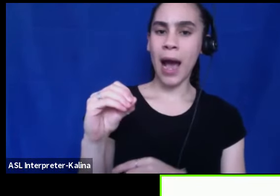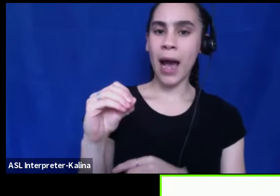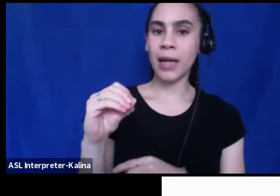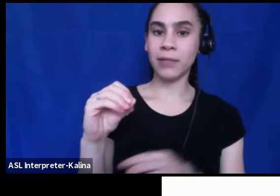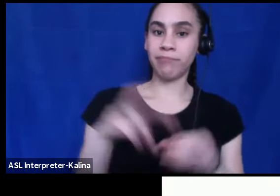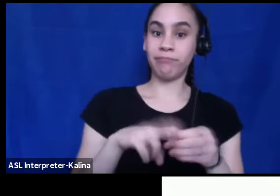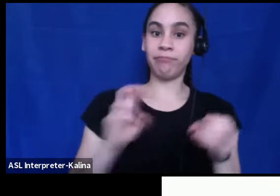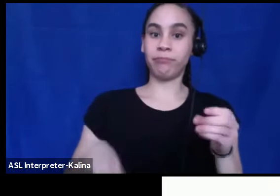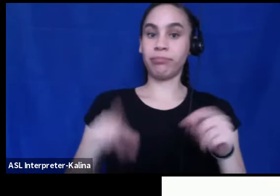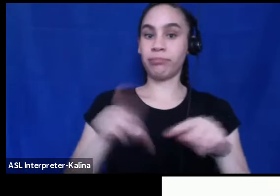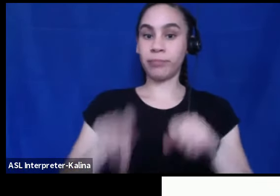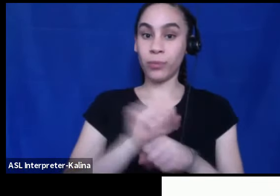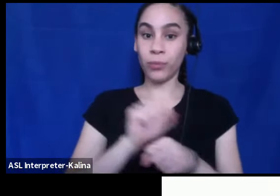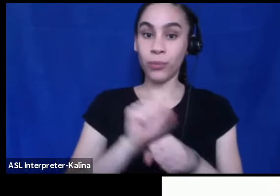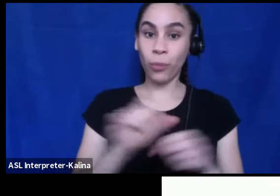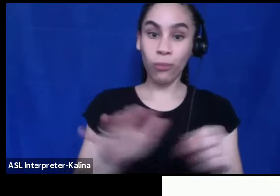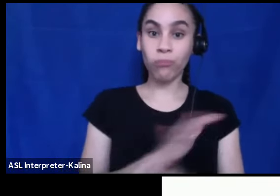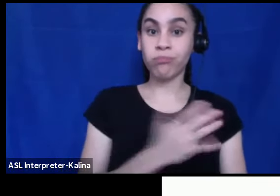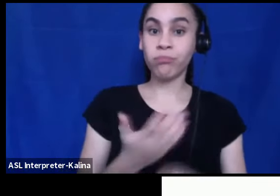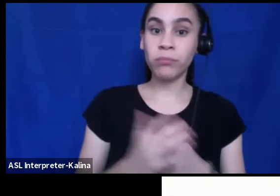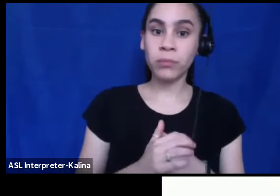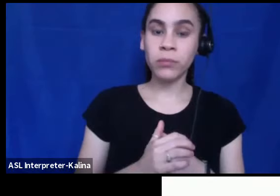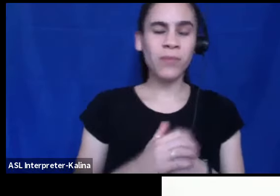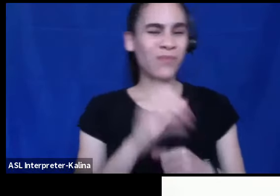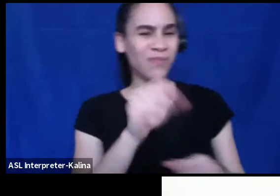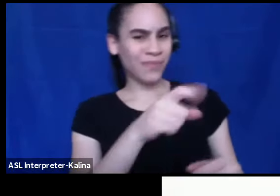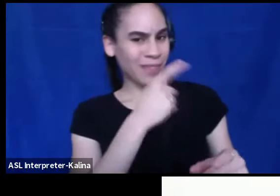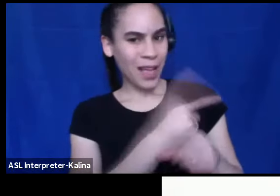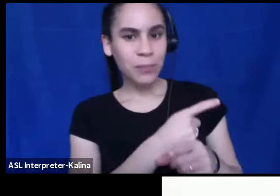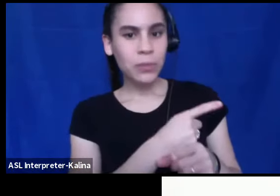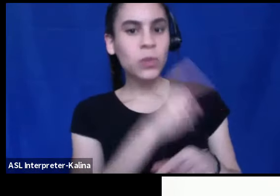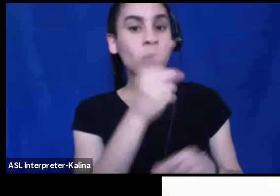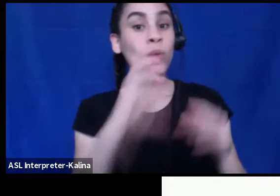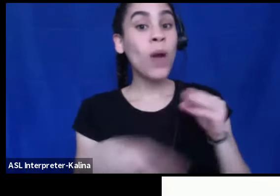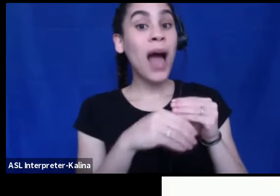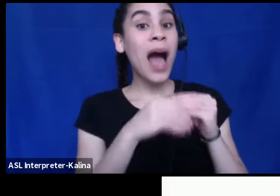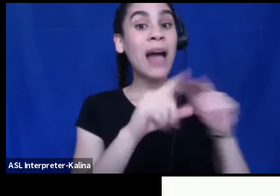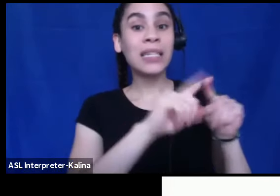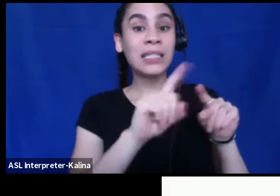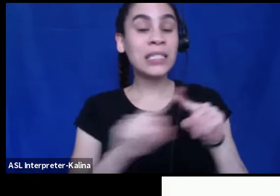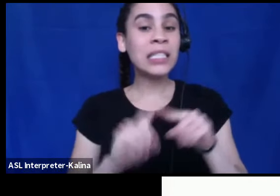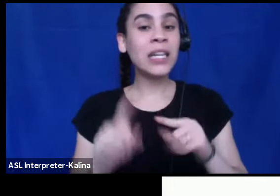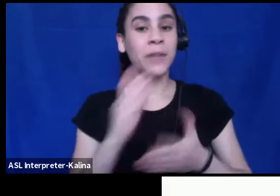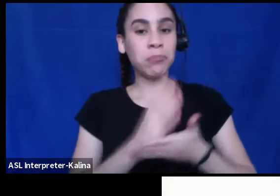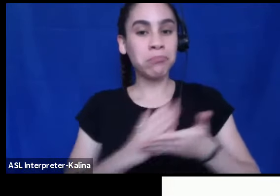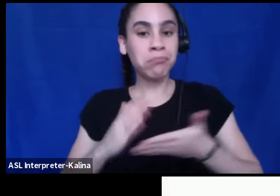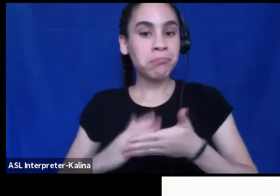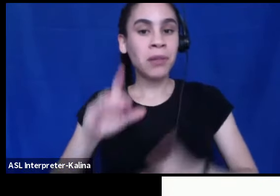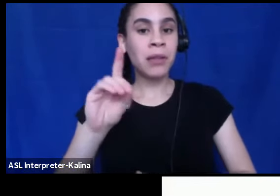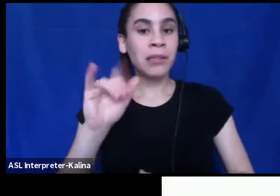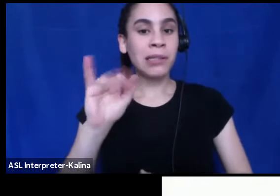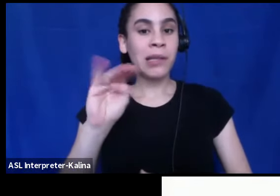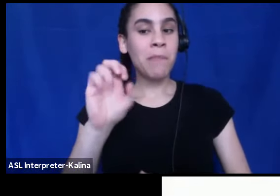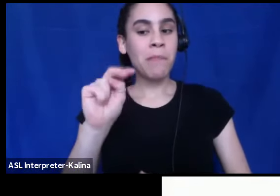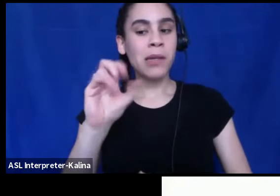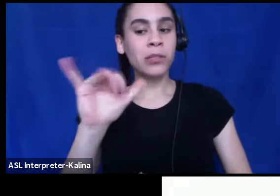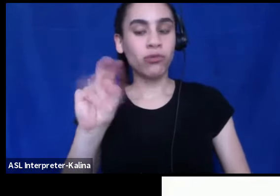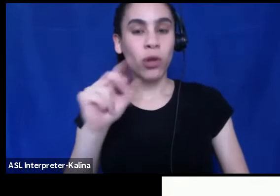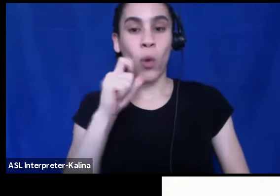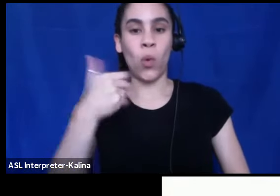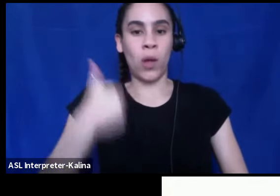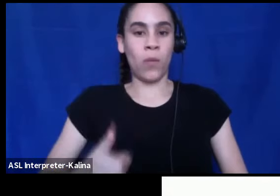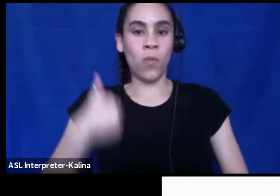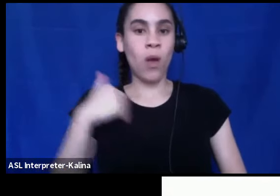entirely. Yeah, absolutely. And when you add other dimensions of who we are, not just, when you look at race